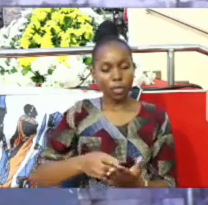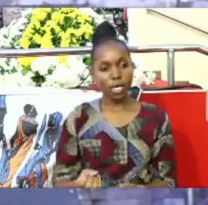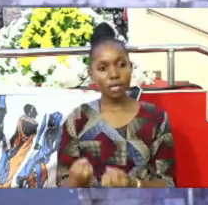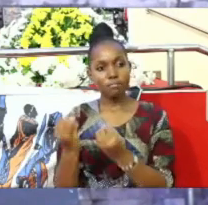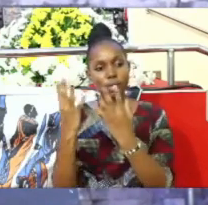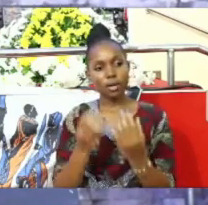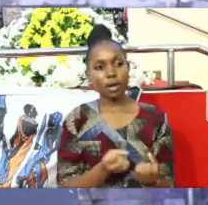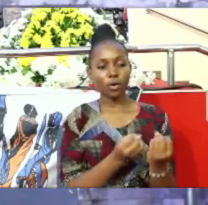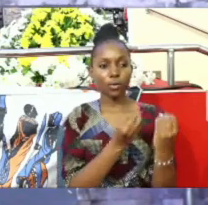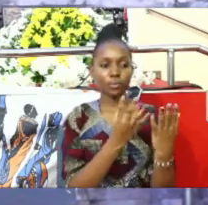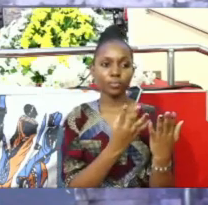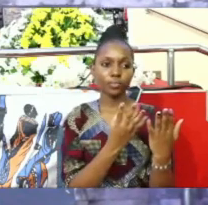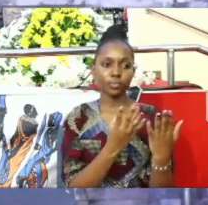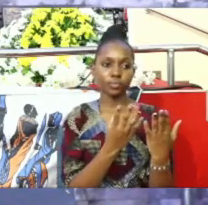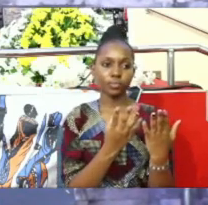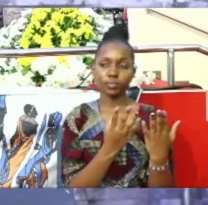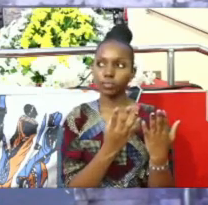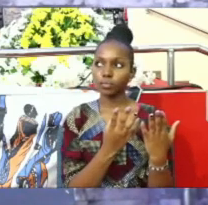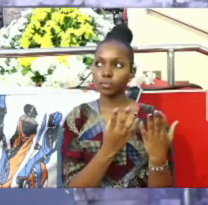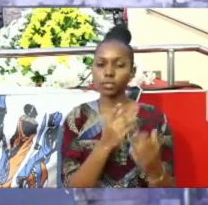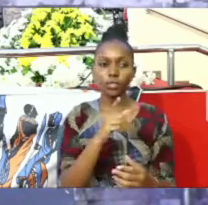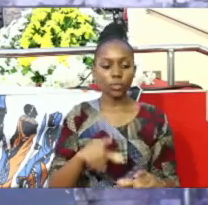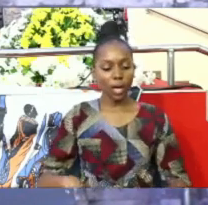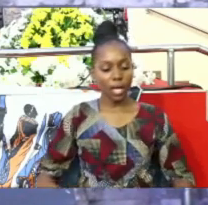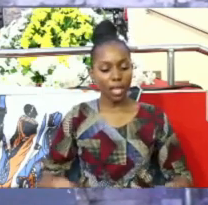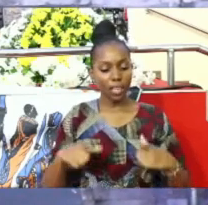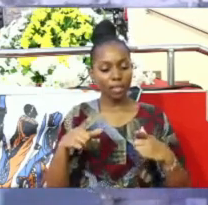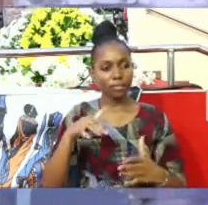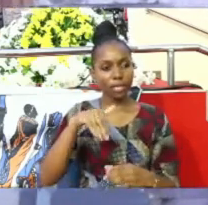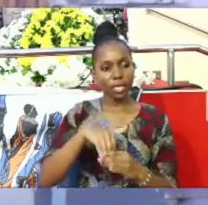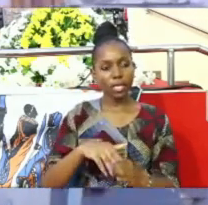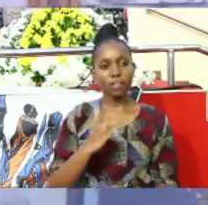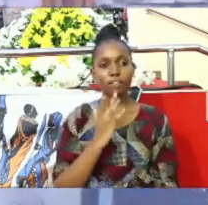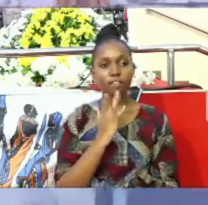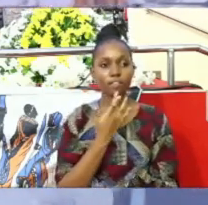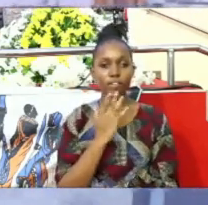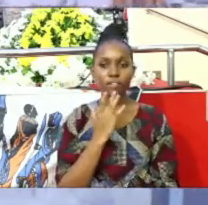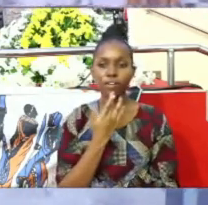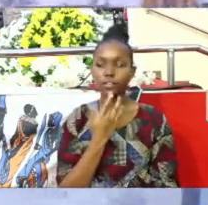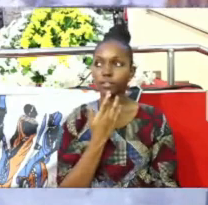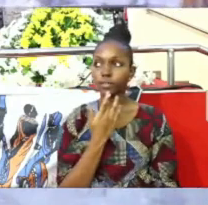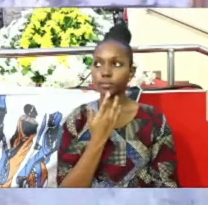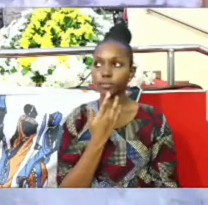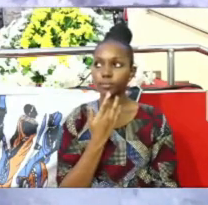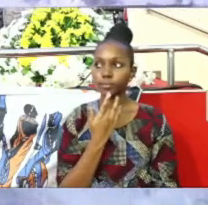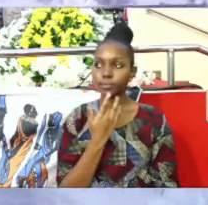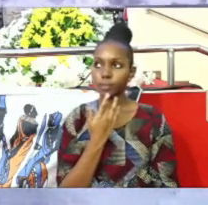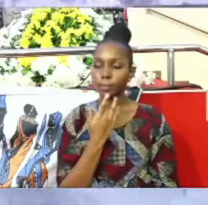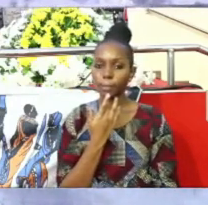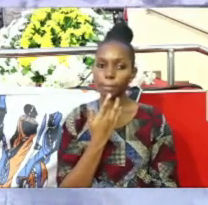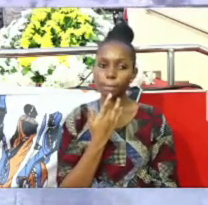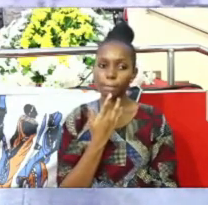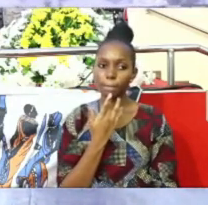muujiza inayotembea. You are living under a favor that you may not discover. Unaishi chini ya kibali ambacho unaweza kosa kuwa